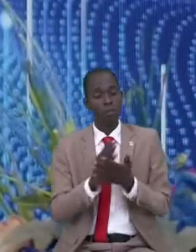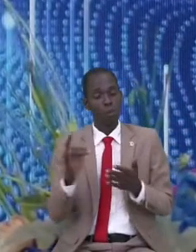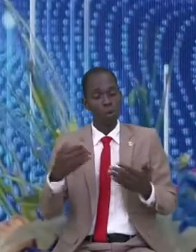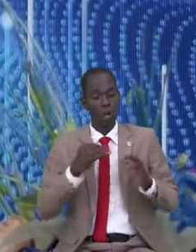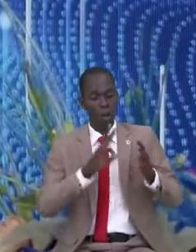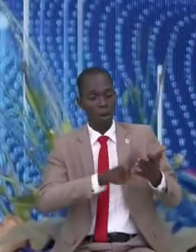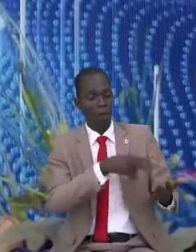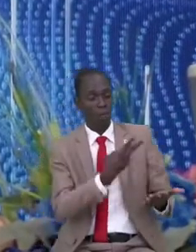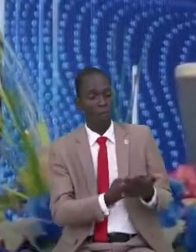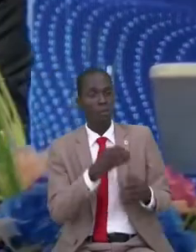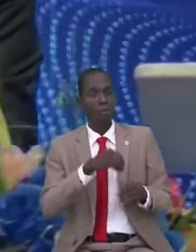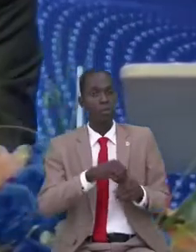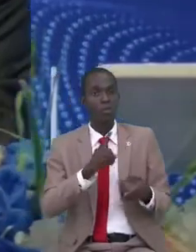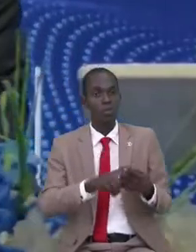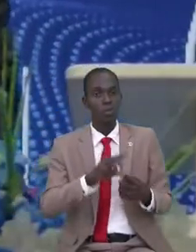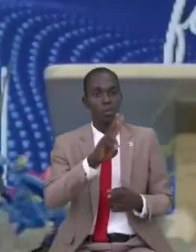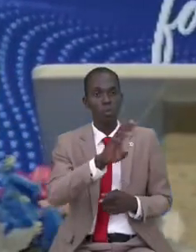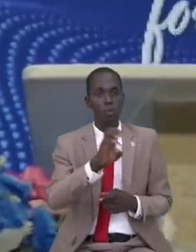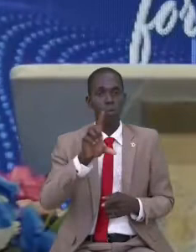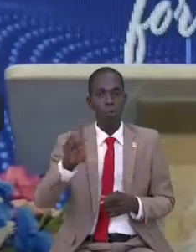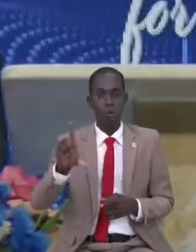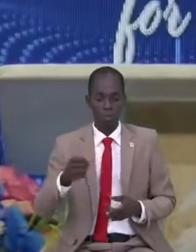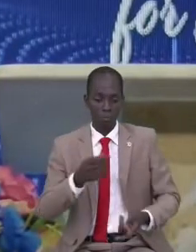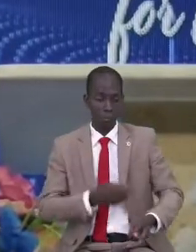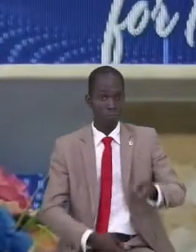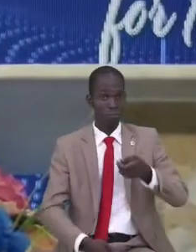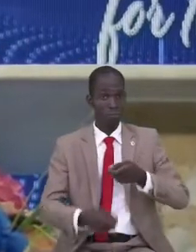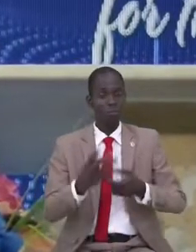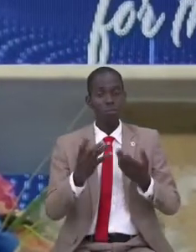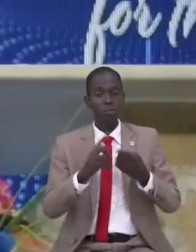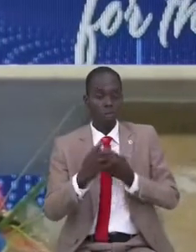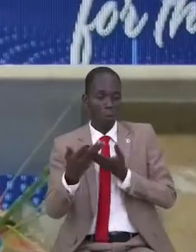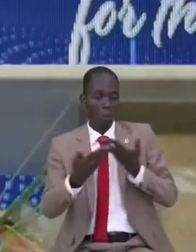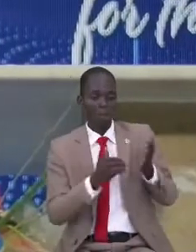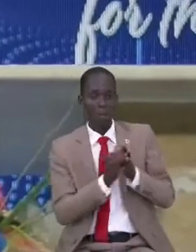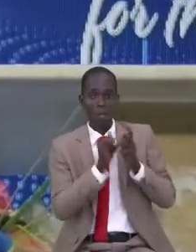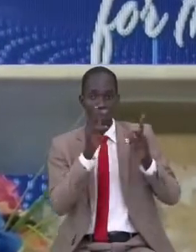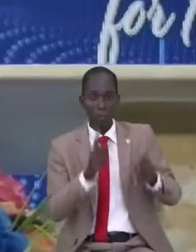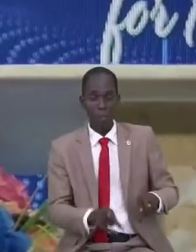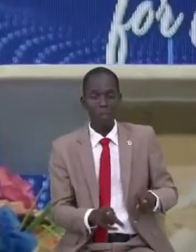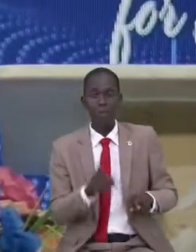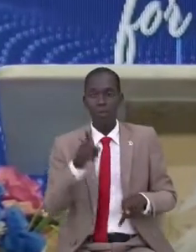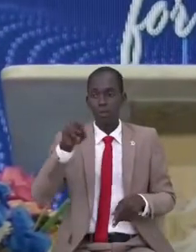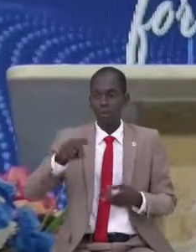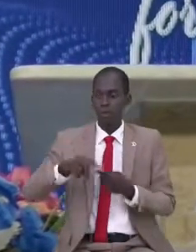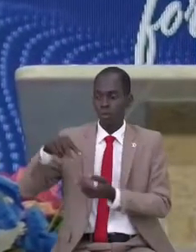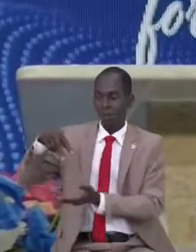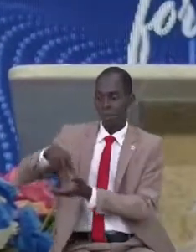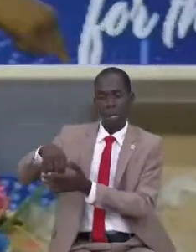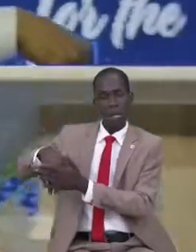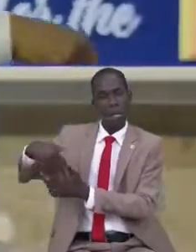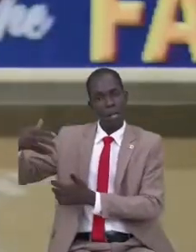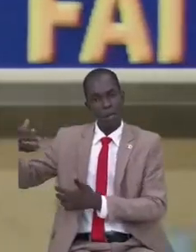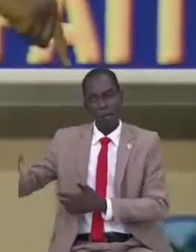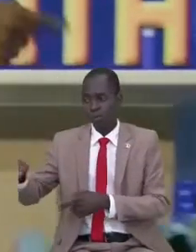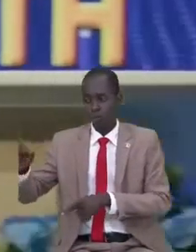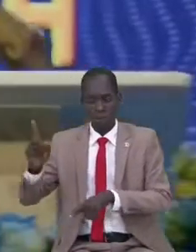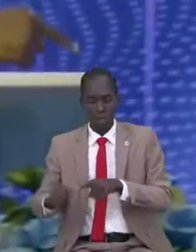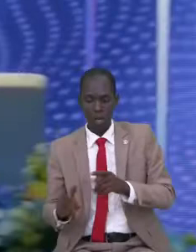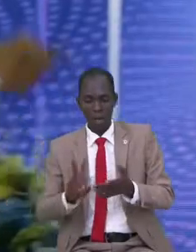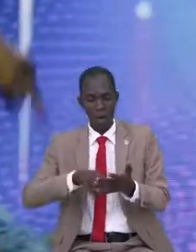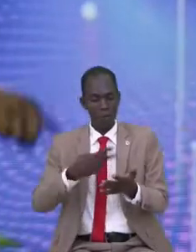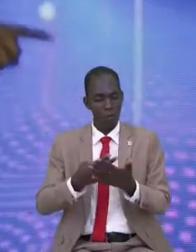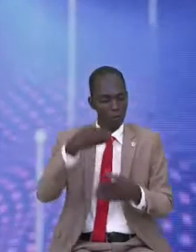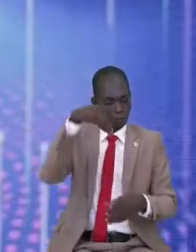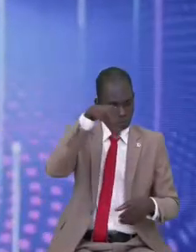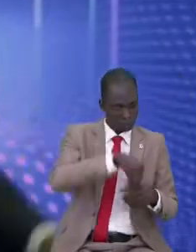into the well and you want to get that person out, you need to stand outside the well. You cannot fall and